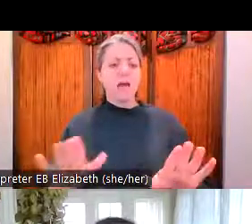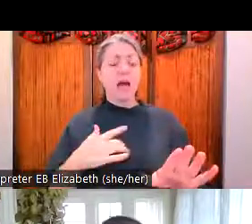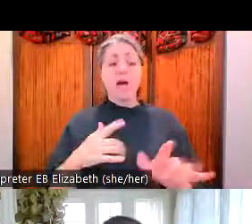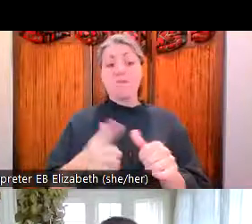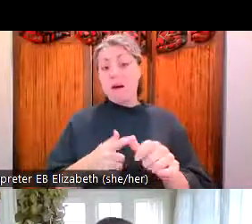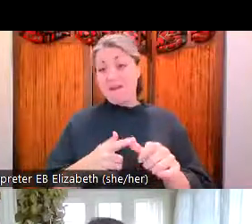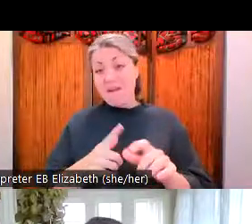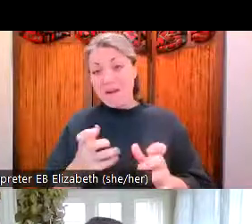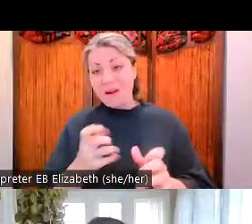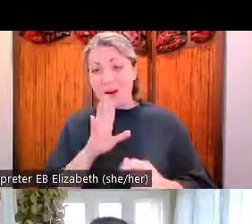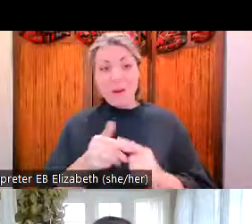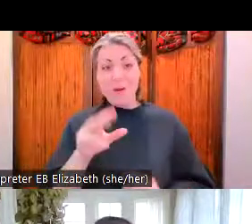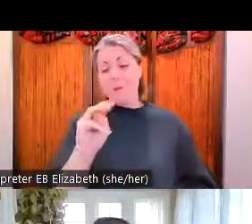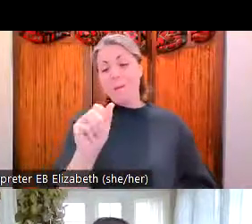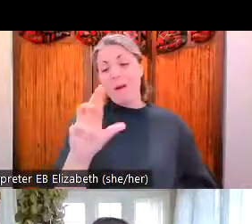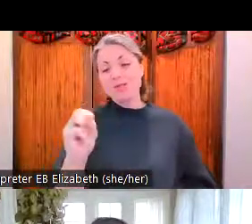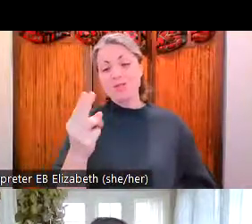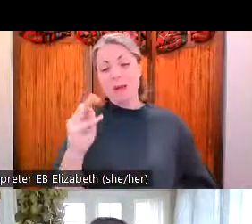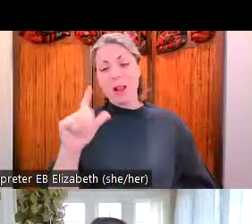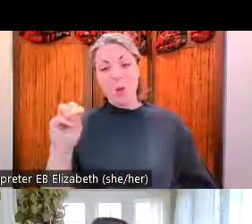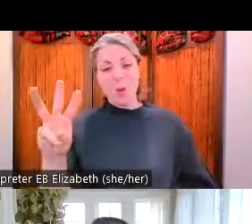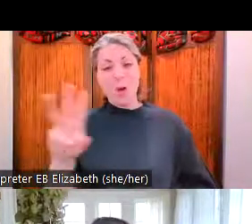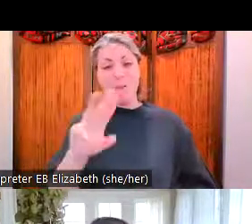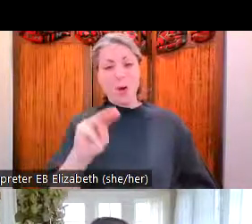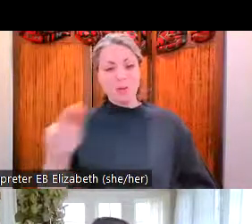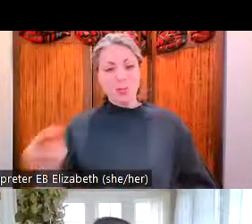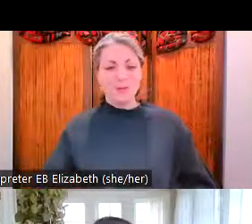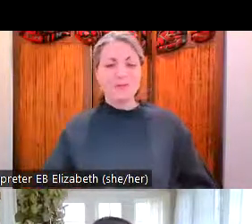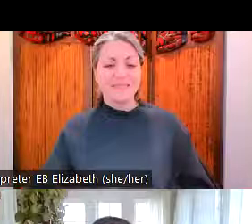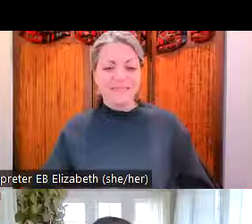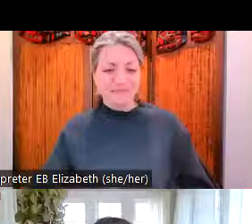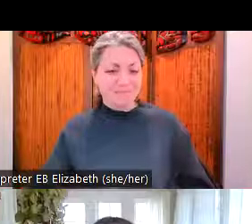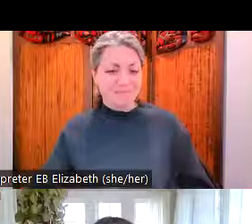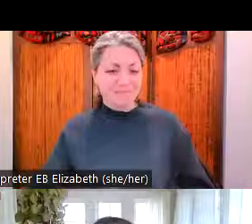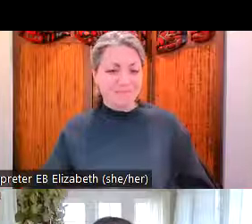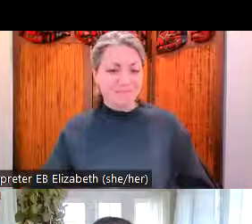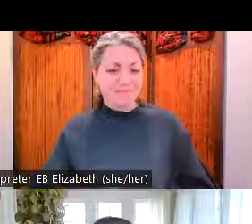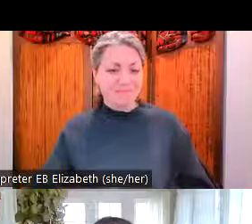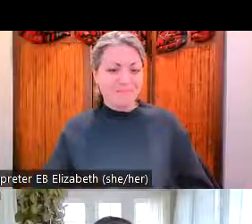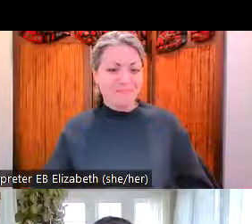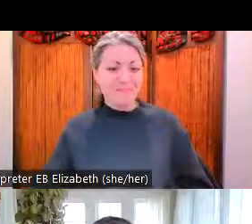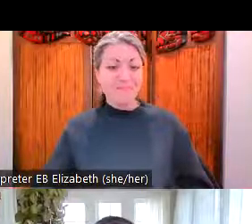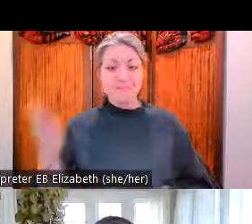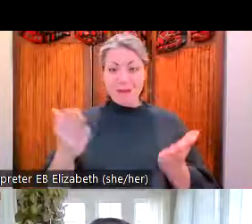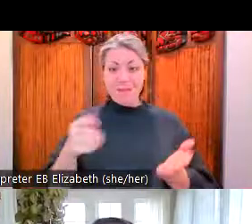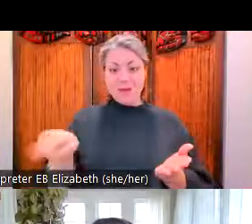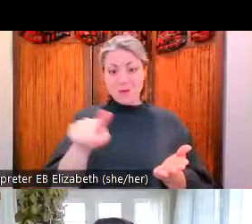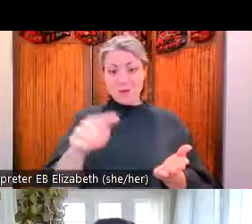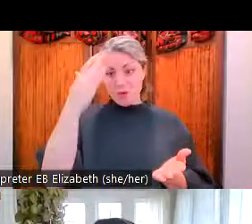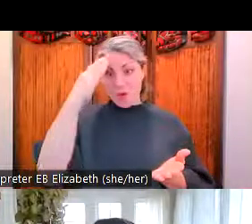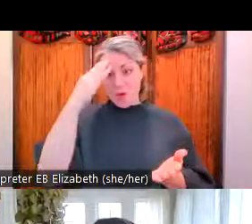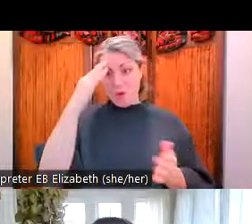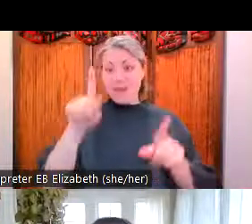marshmallows. Some of you may be familiar with an experiment from the 70s, the marshmallow test. The scenario kind of starts